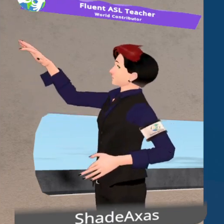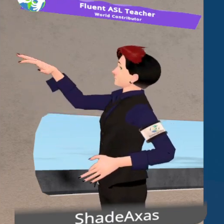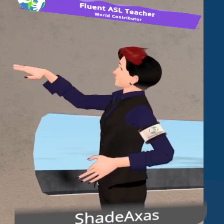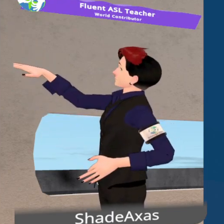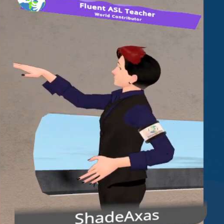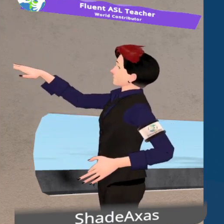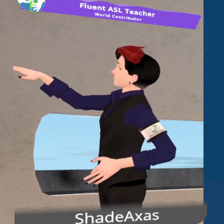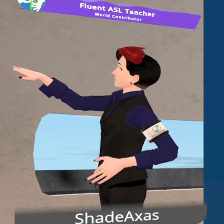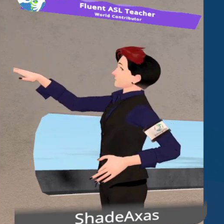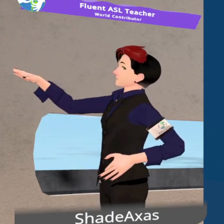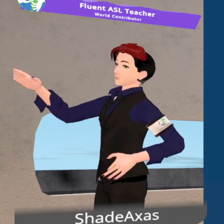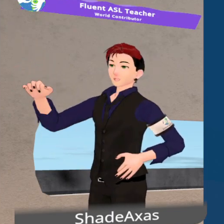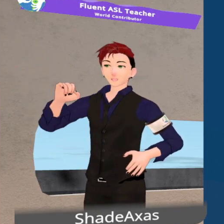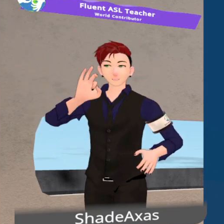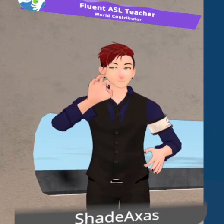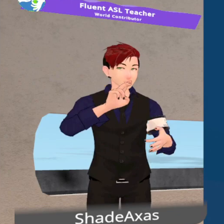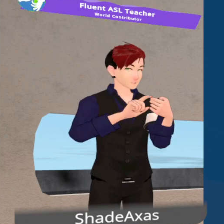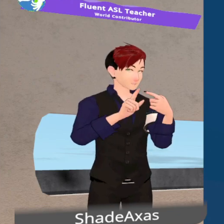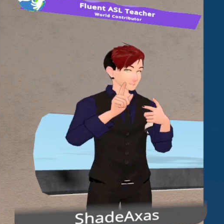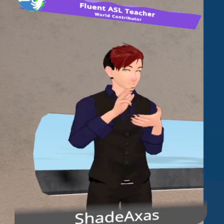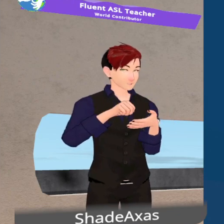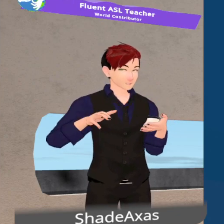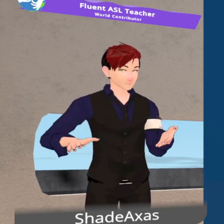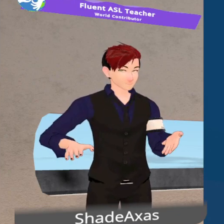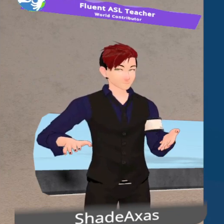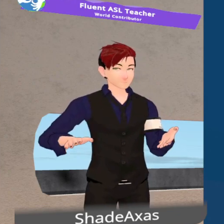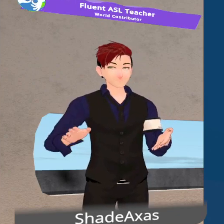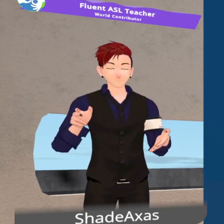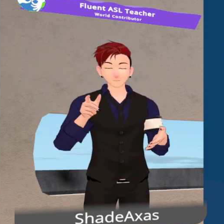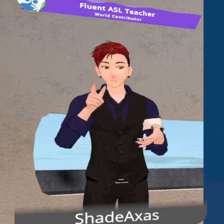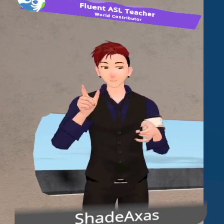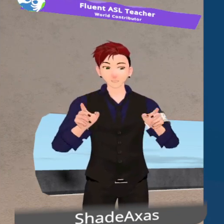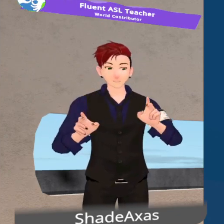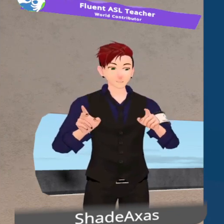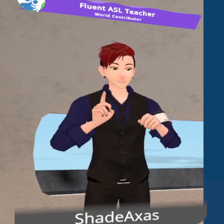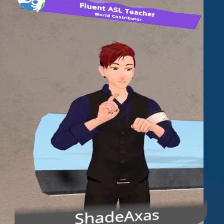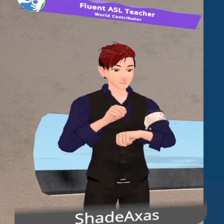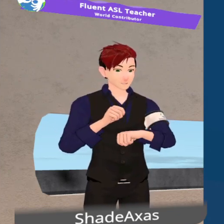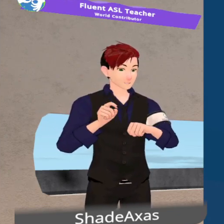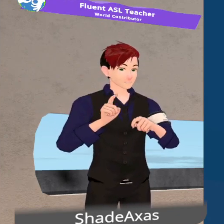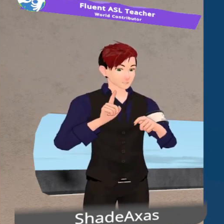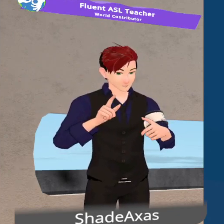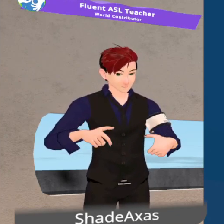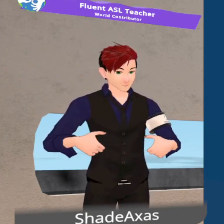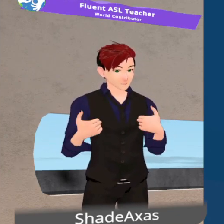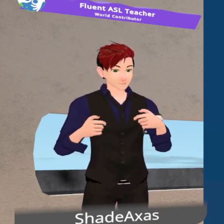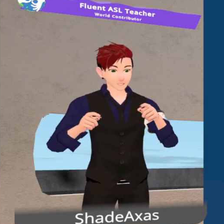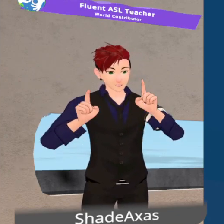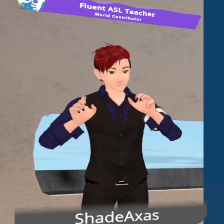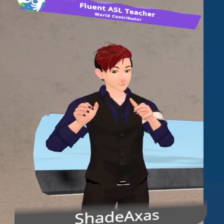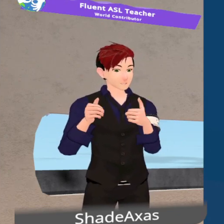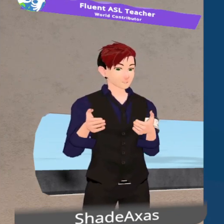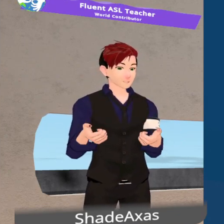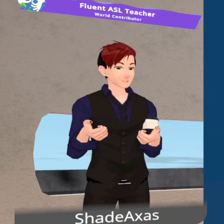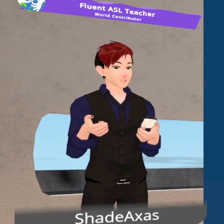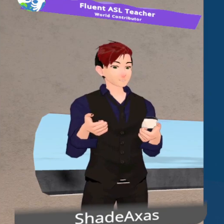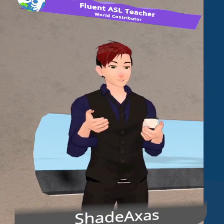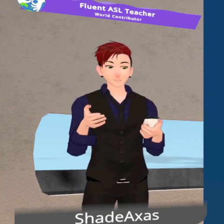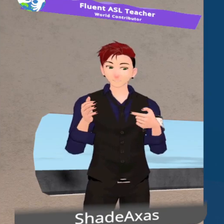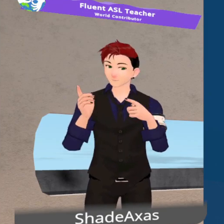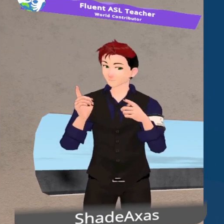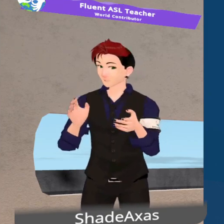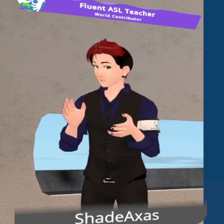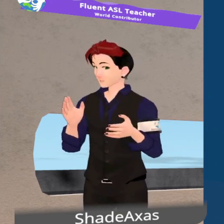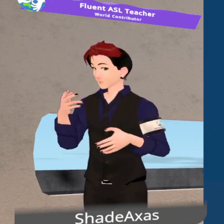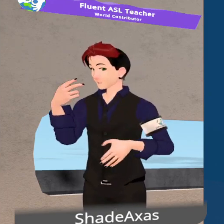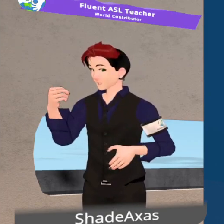Underneath that would be our IRL student. Those are people who are actually real life attending